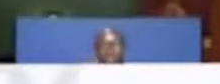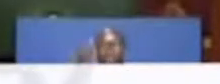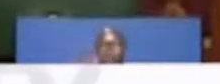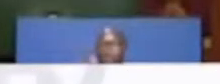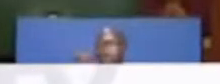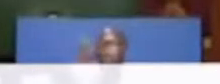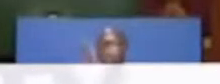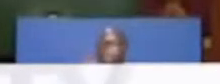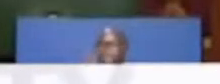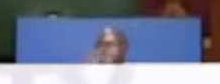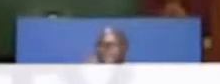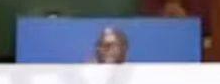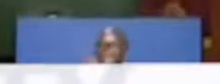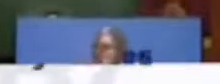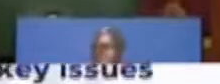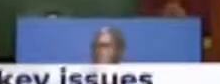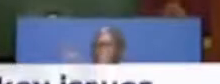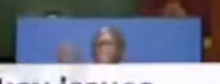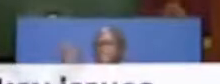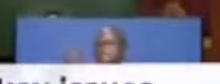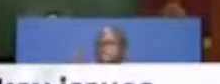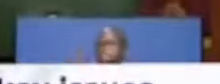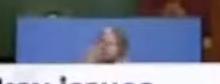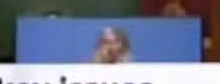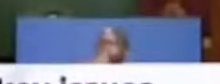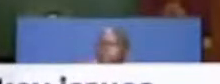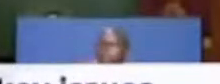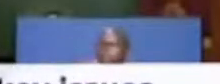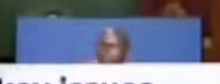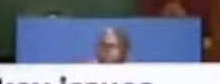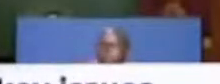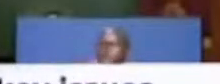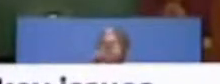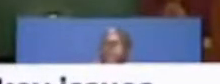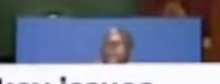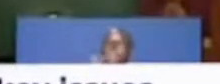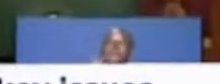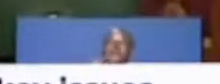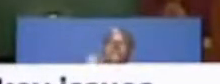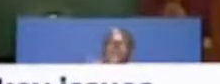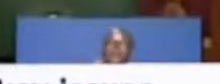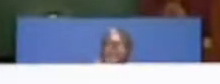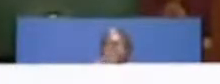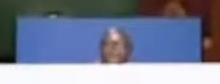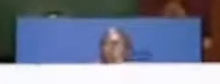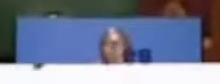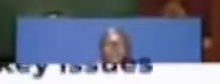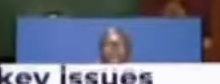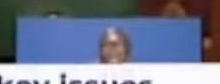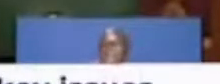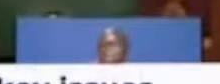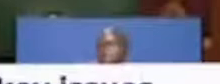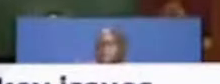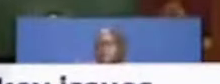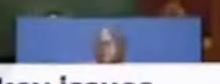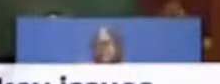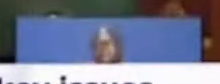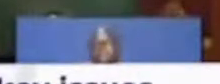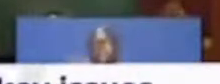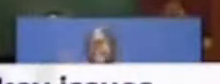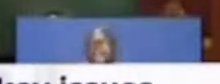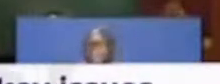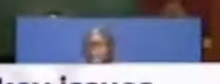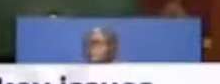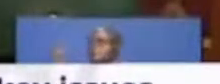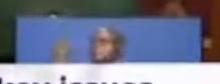2013, Kenya's total grid was 1,300 megawatts. But 8 years later, Kenya's total grid